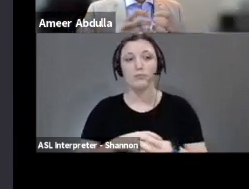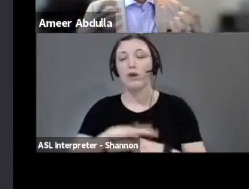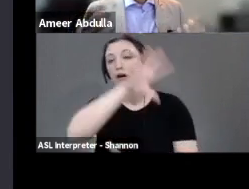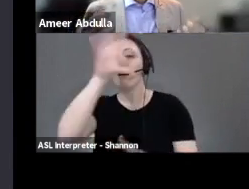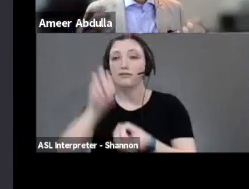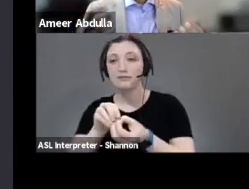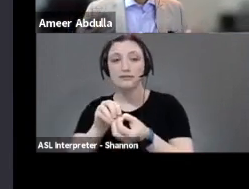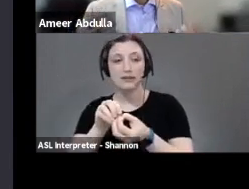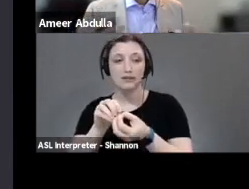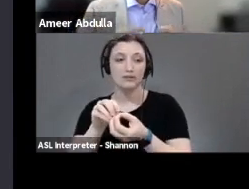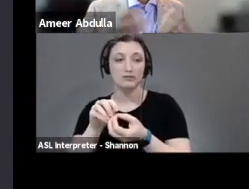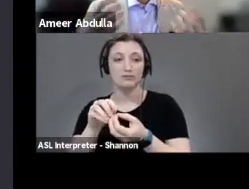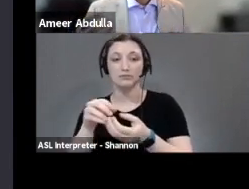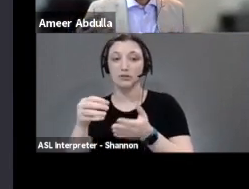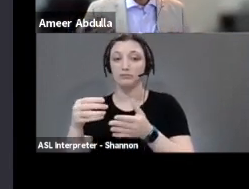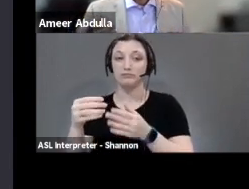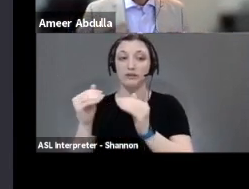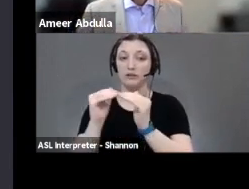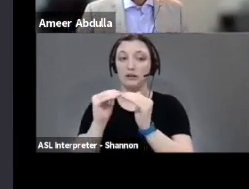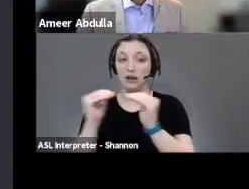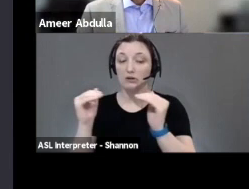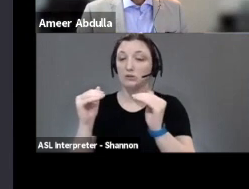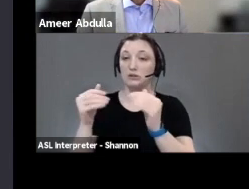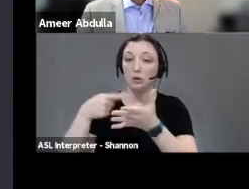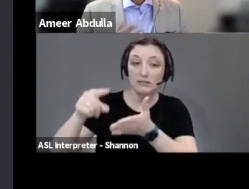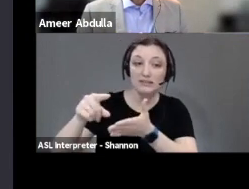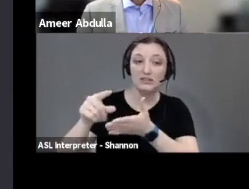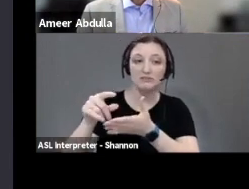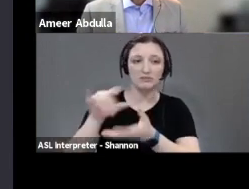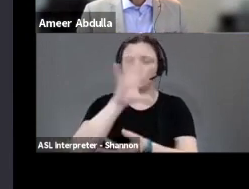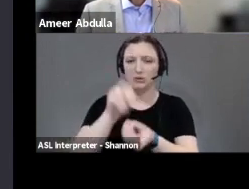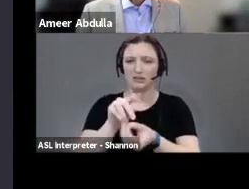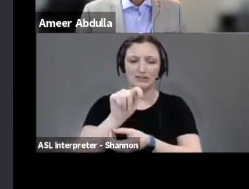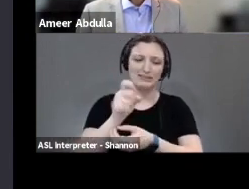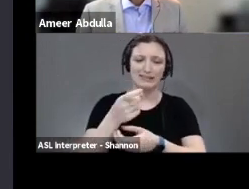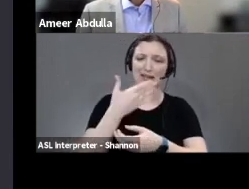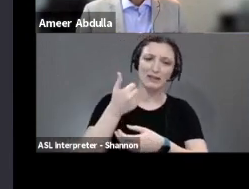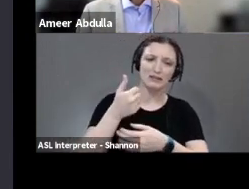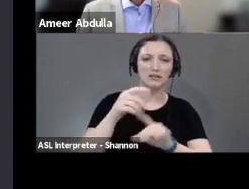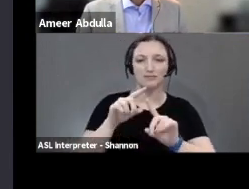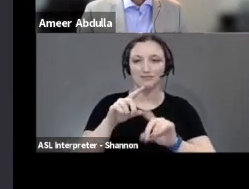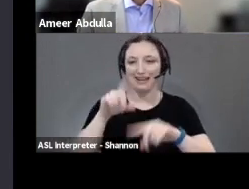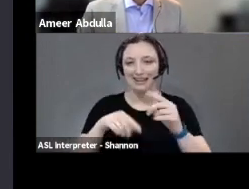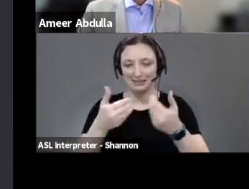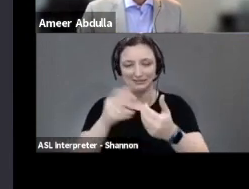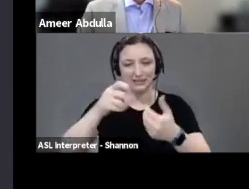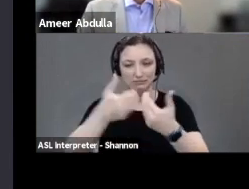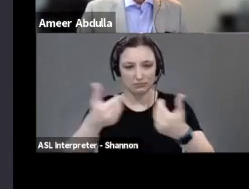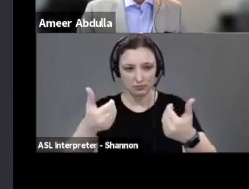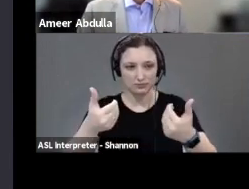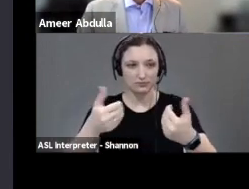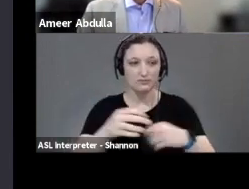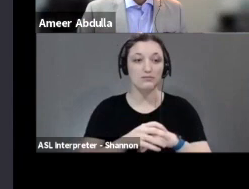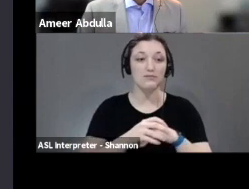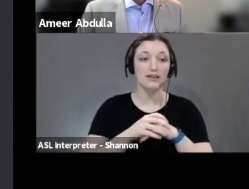tax purposes and thinking through it, I pull them apart. The benefit is it is non-cash compensation. So there is